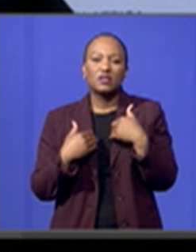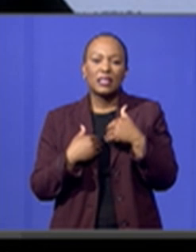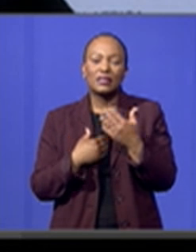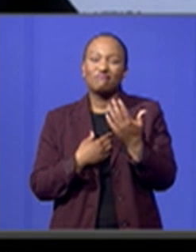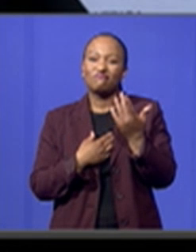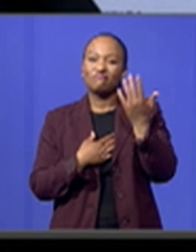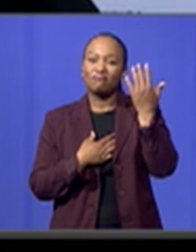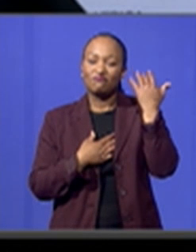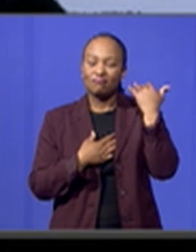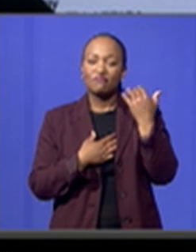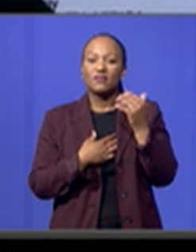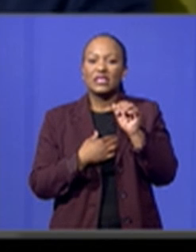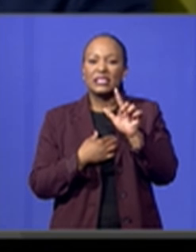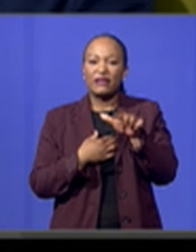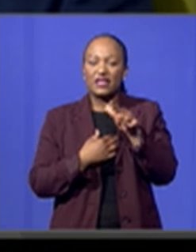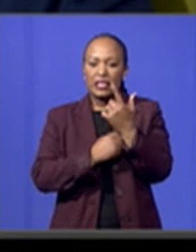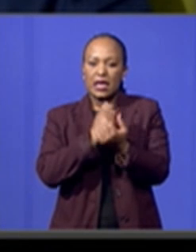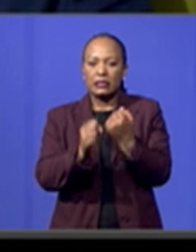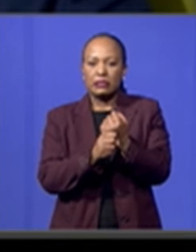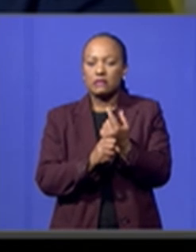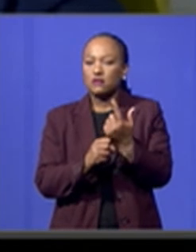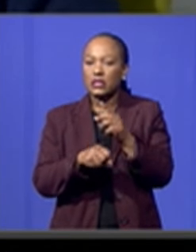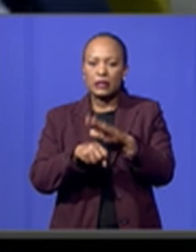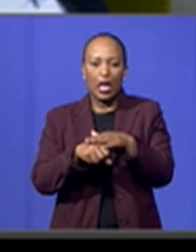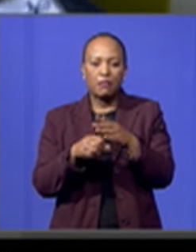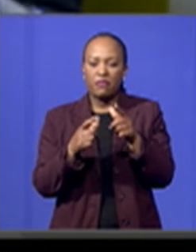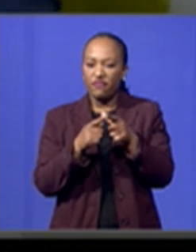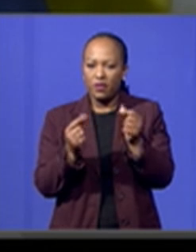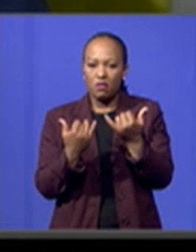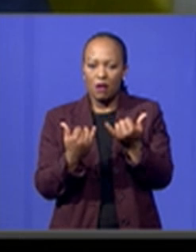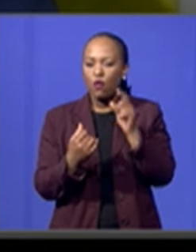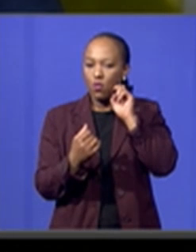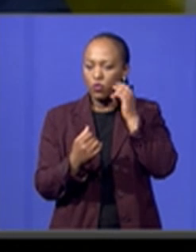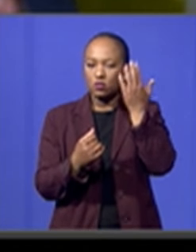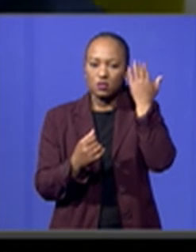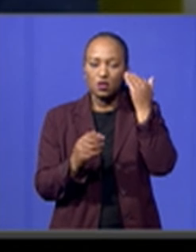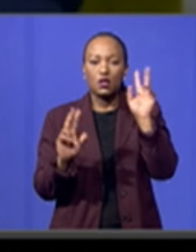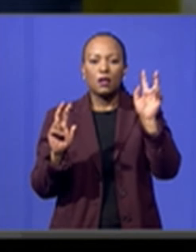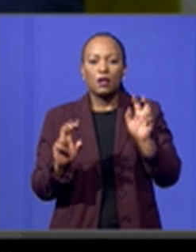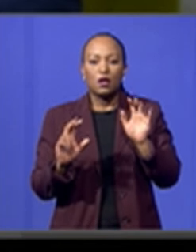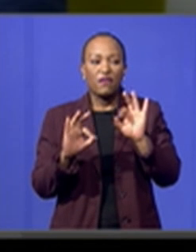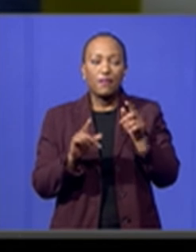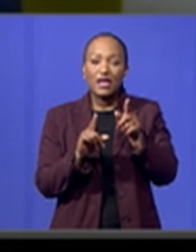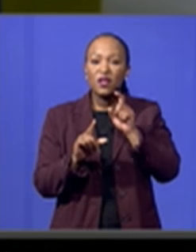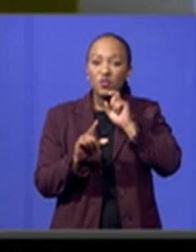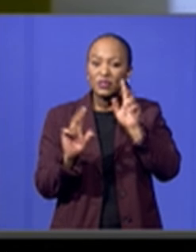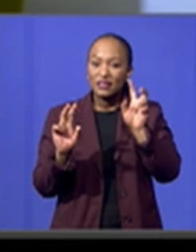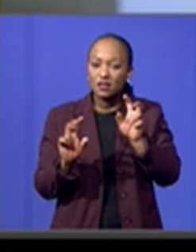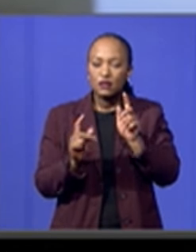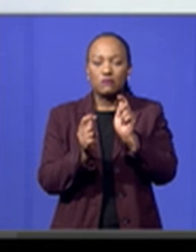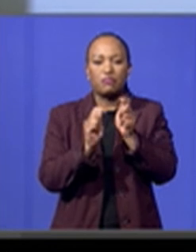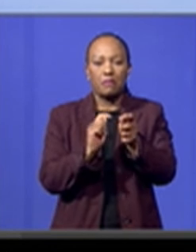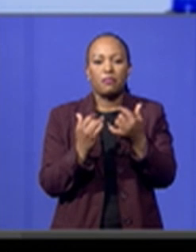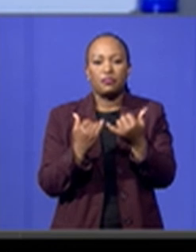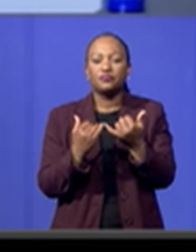di fetileng e fetilwe ke nako ka ntlha ya fa tlhokego ya gajana ya motlakase mo malapeng e fetogile. Tona re fa